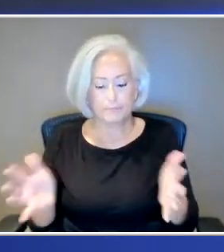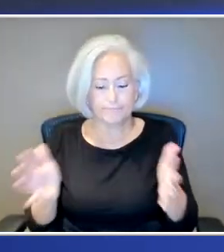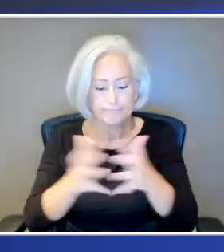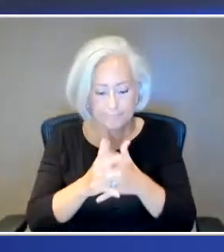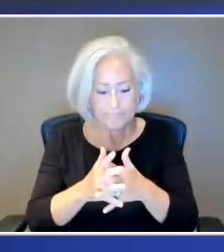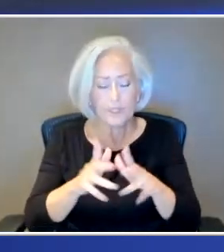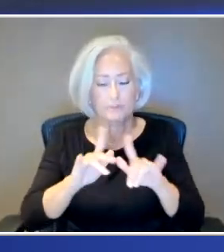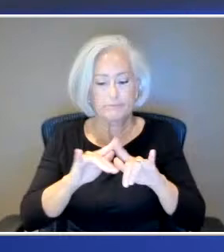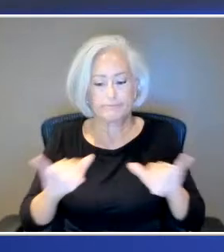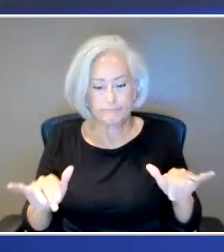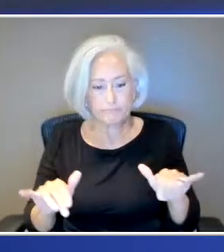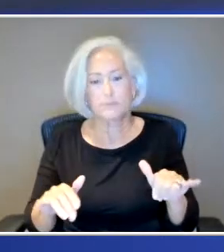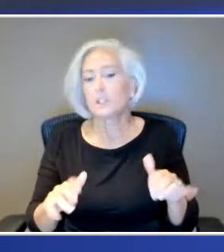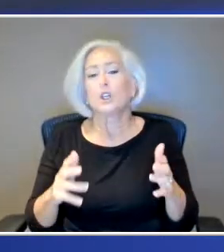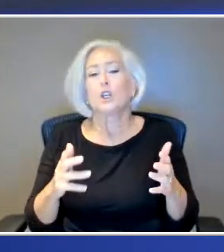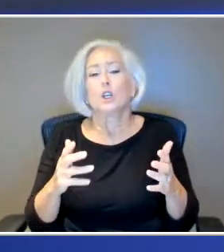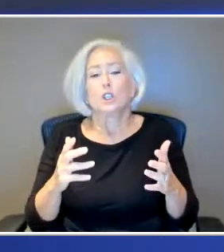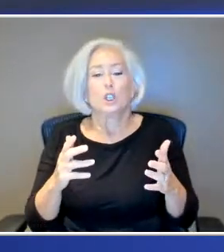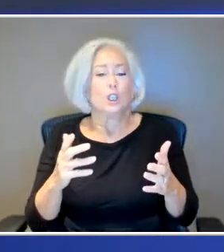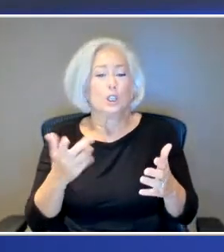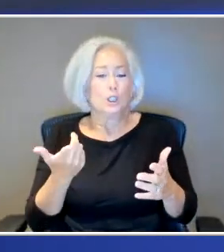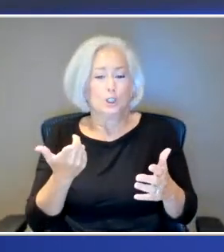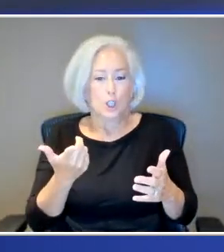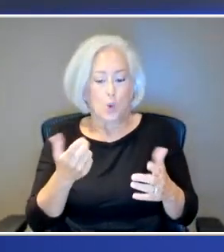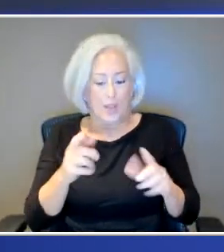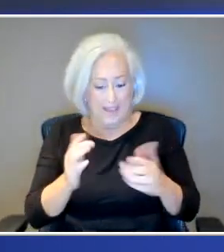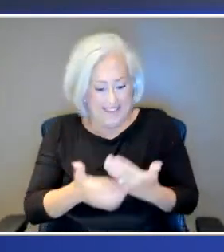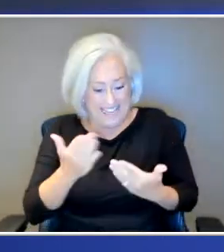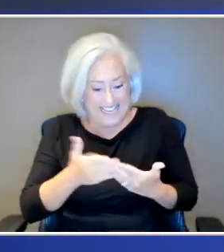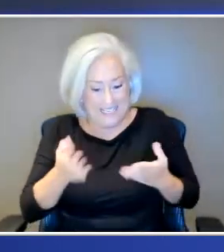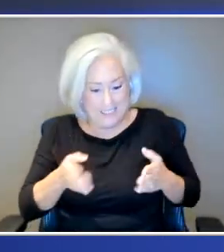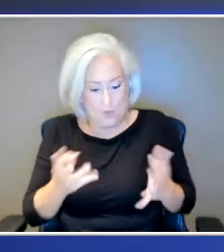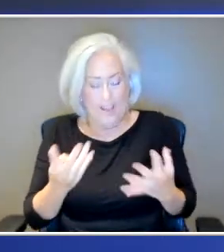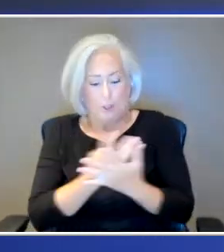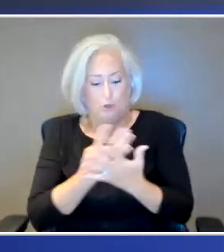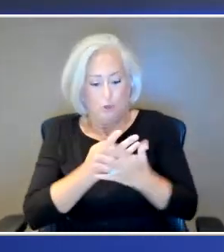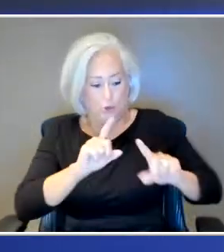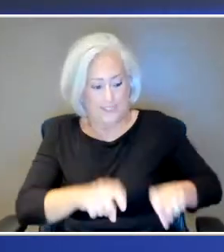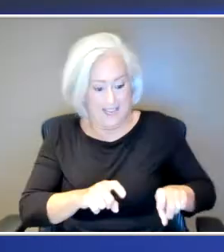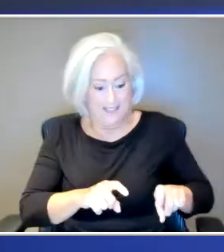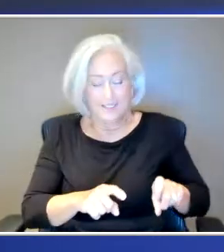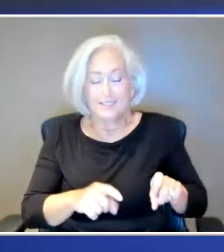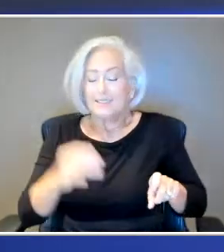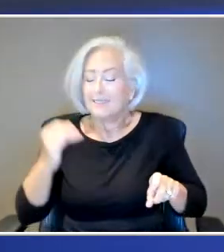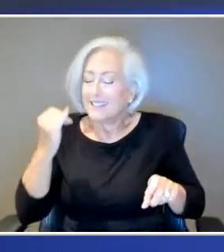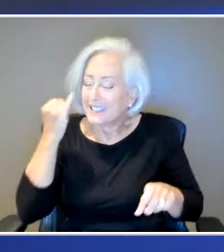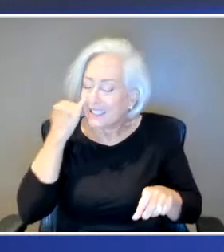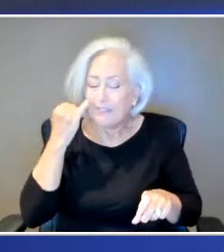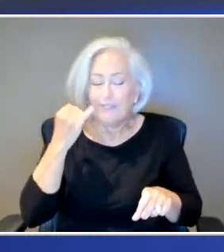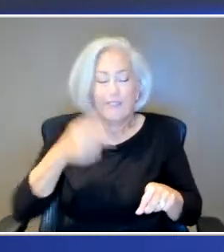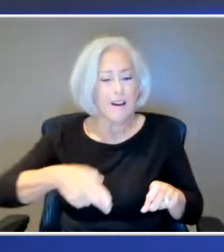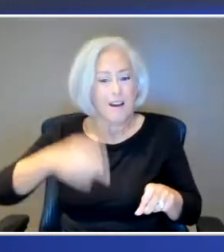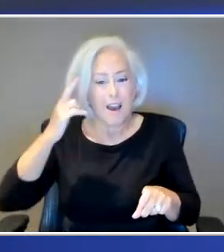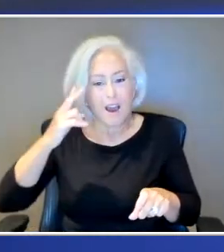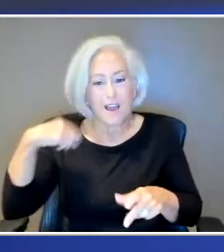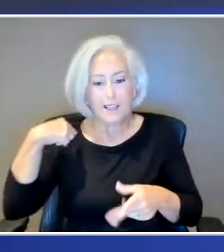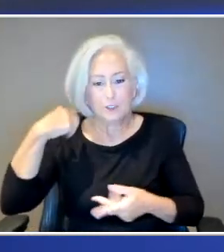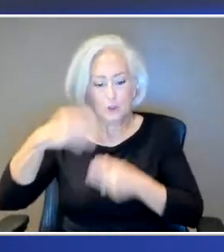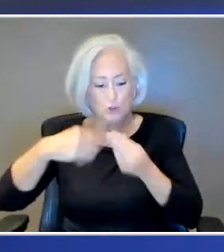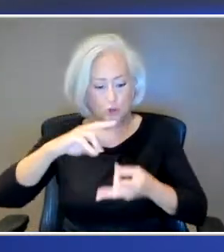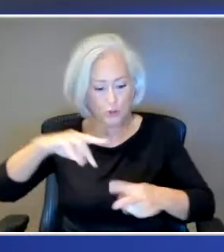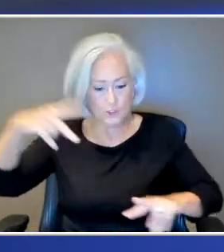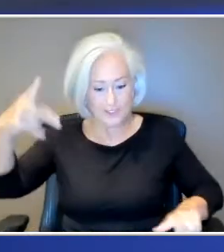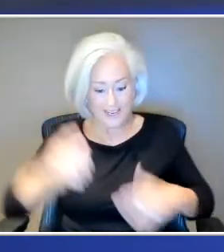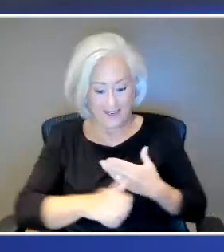an easy way to screen for prostate cancer. Even among men who have a very high genetic risk, we can tailor the screening so that we find